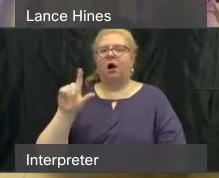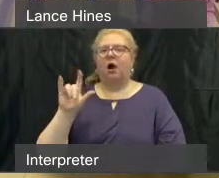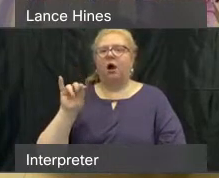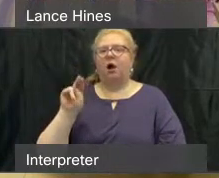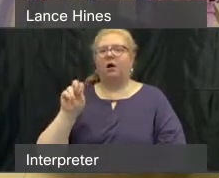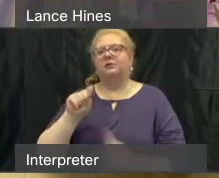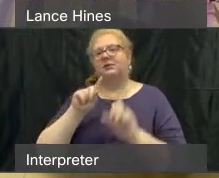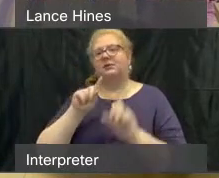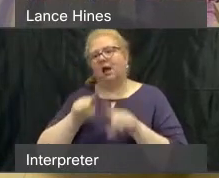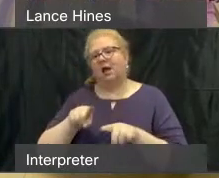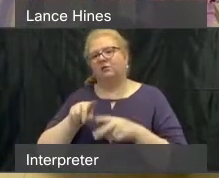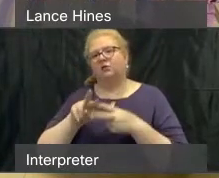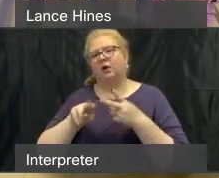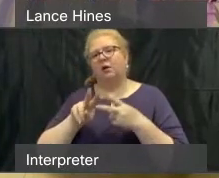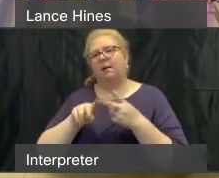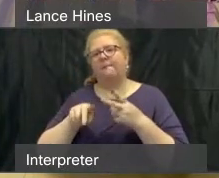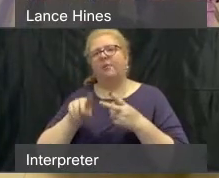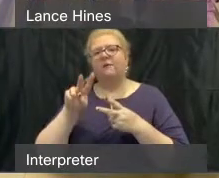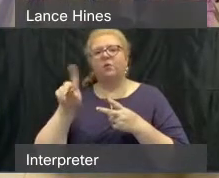couple questions, please.